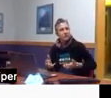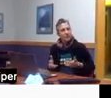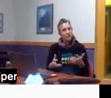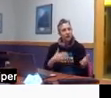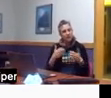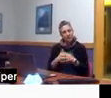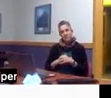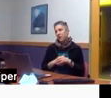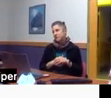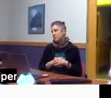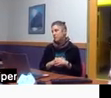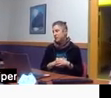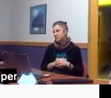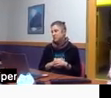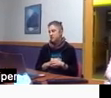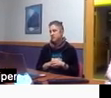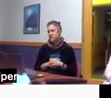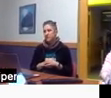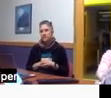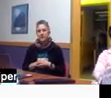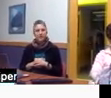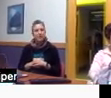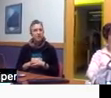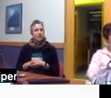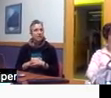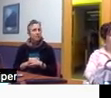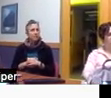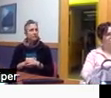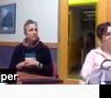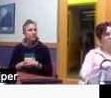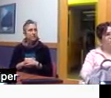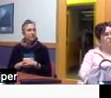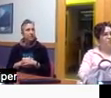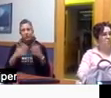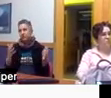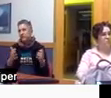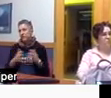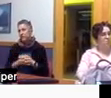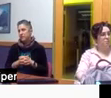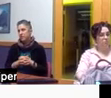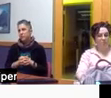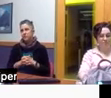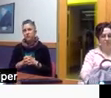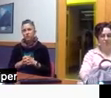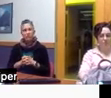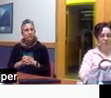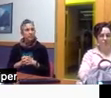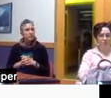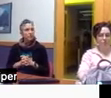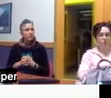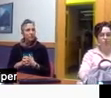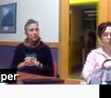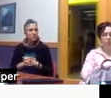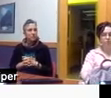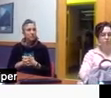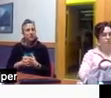active and interactive as possible, just so that people can stay on with me and, you know, feel like you're doing the learning